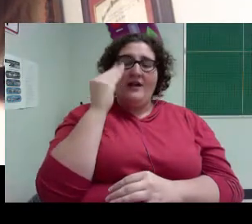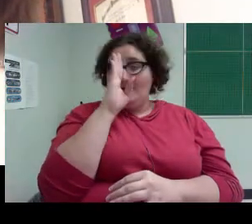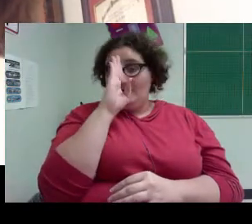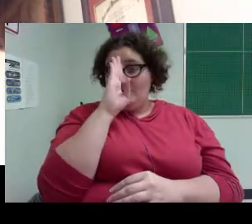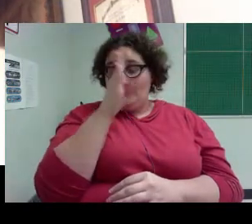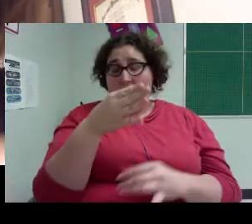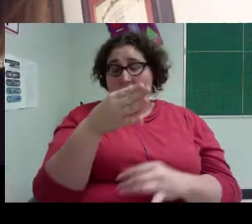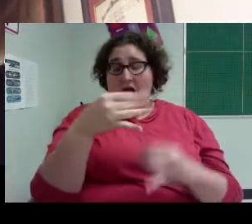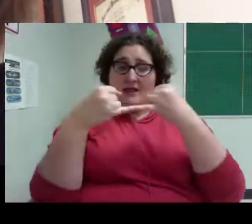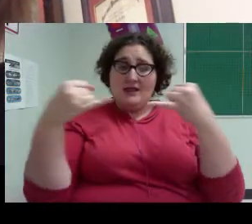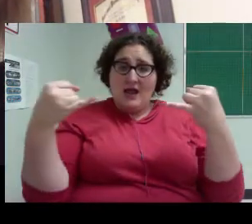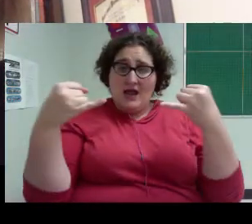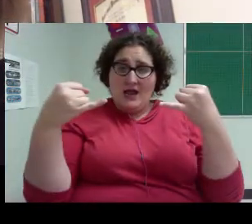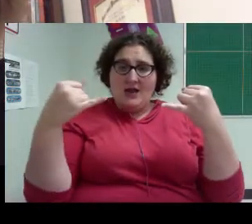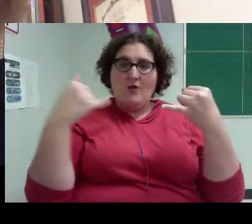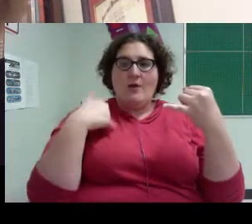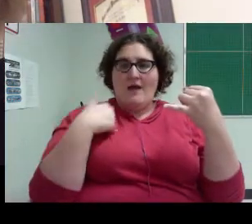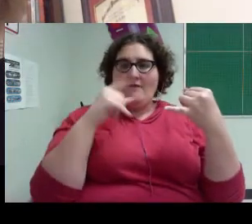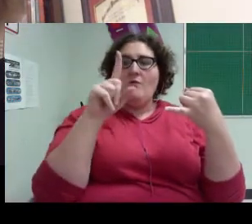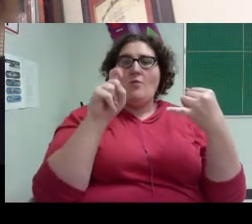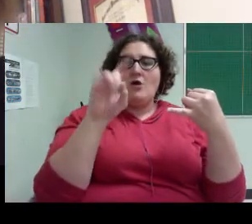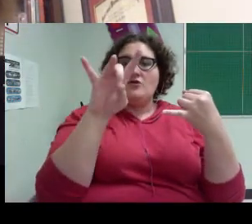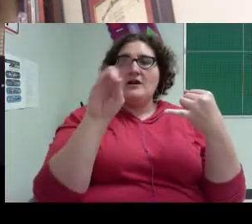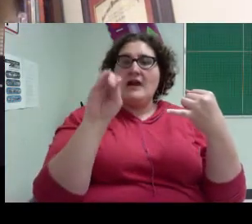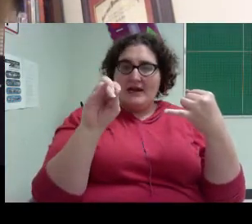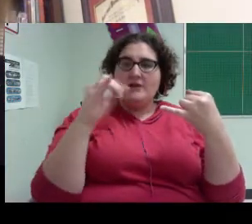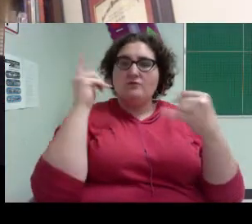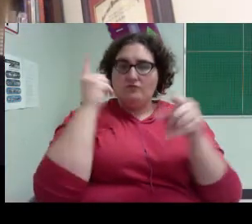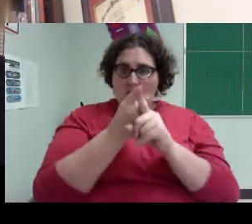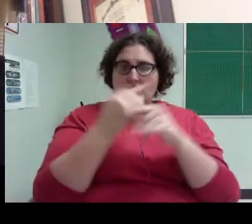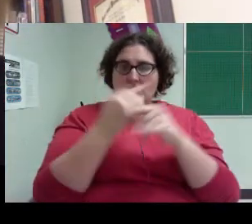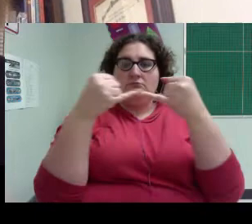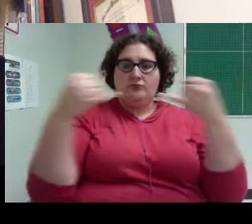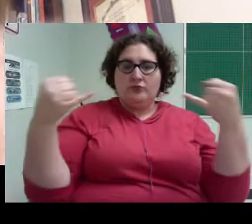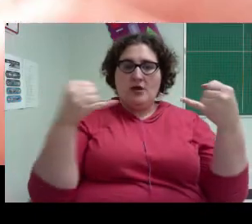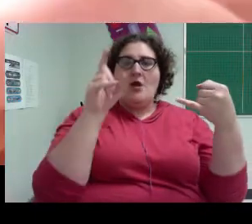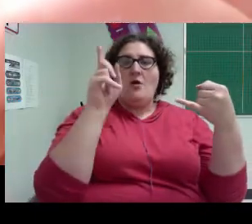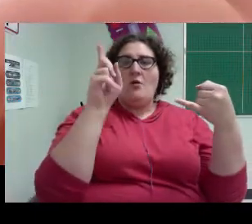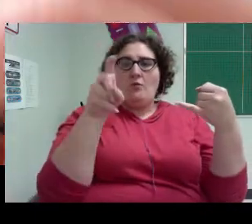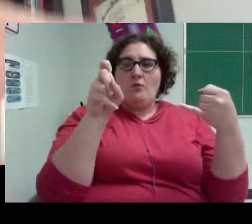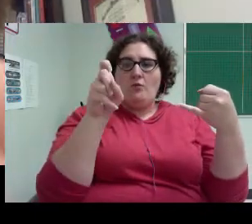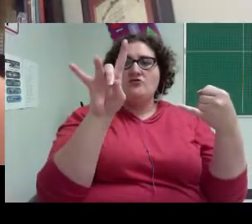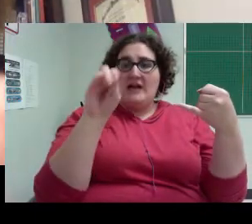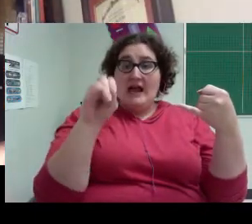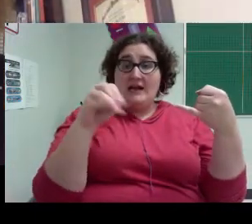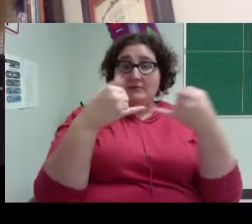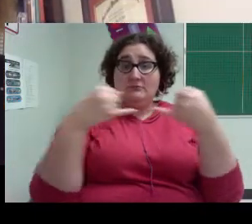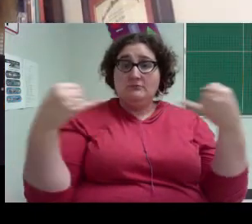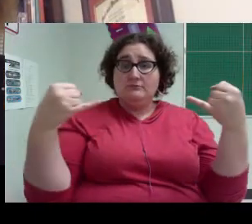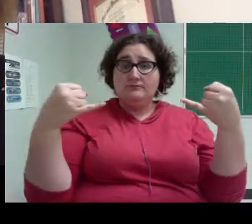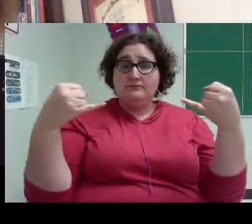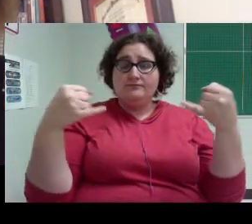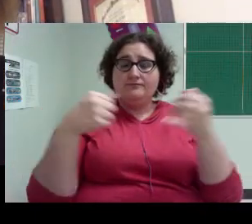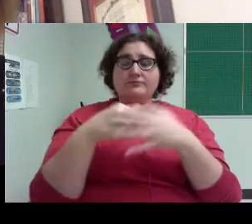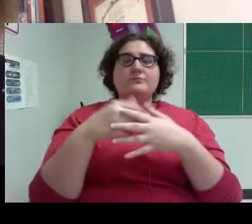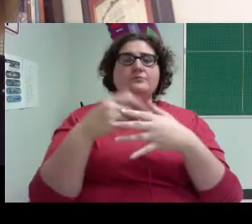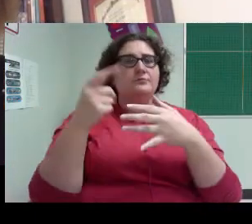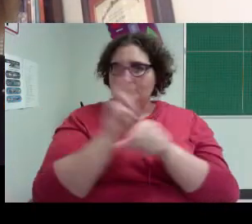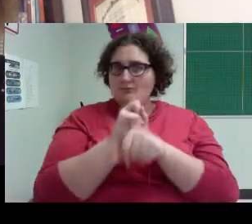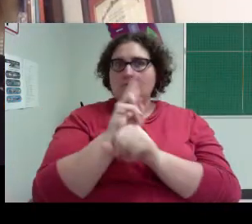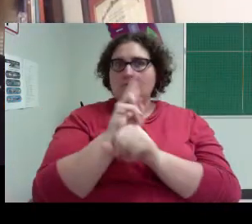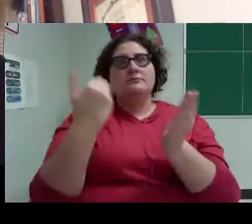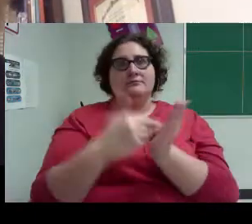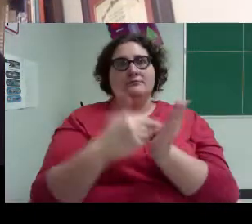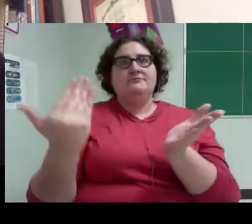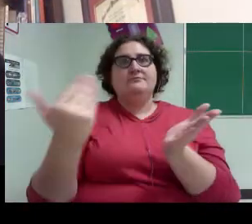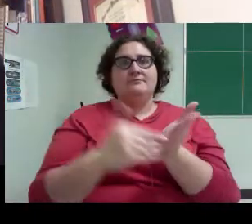straight line, there's 180 degrees. We agree with that. We've used that theorem and that idea over and